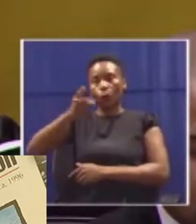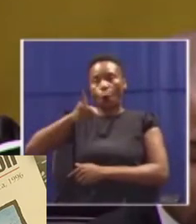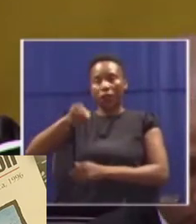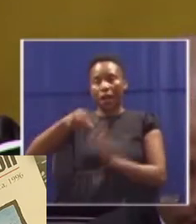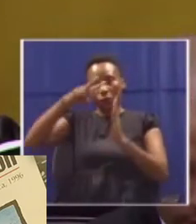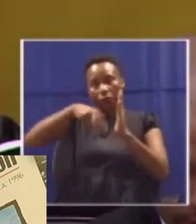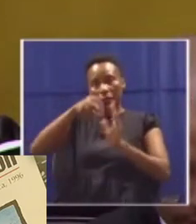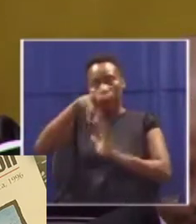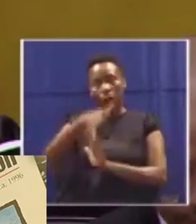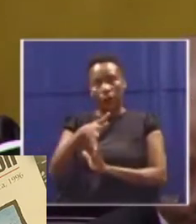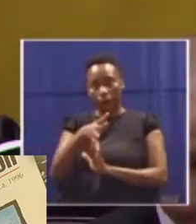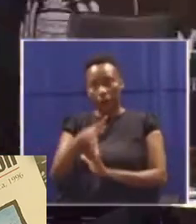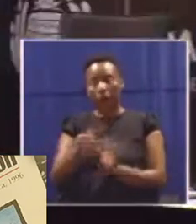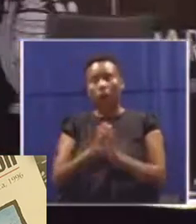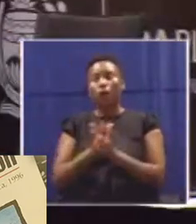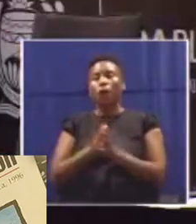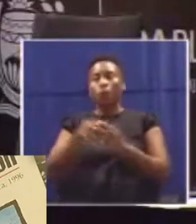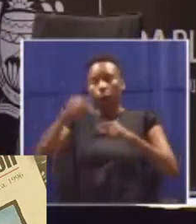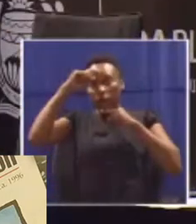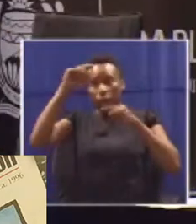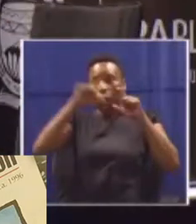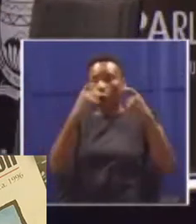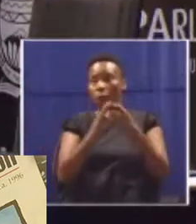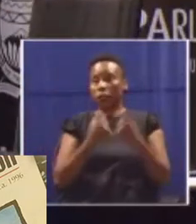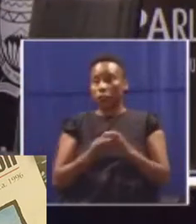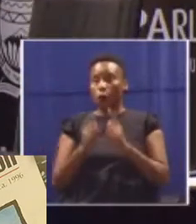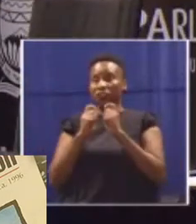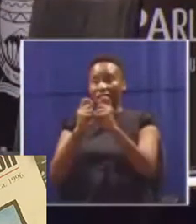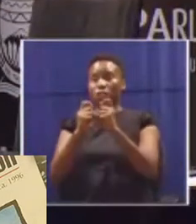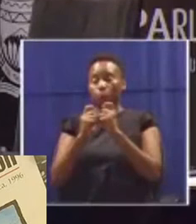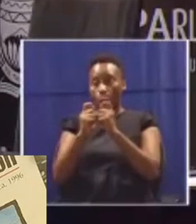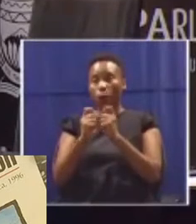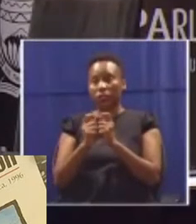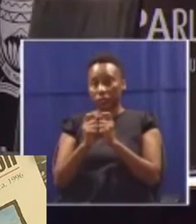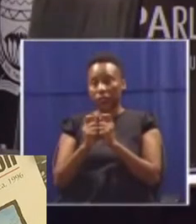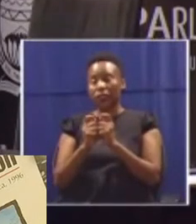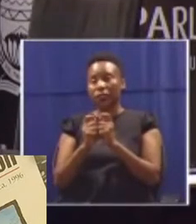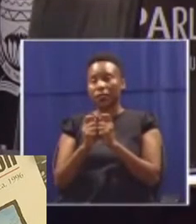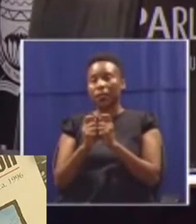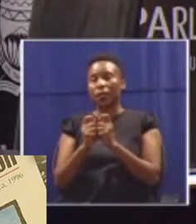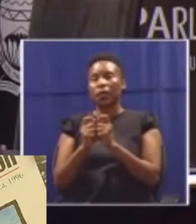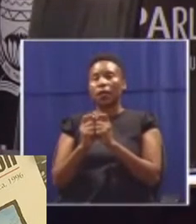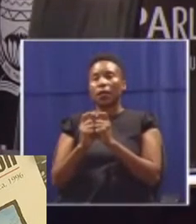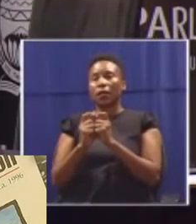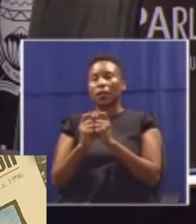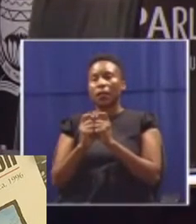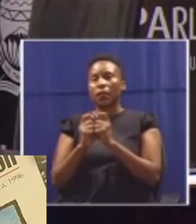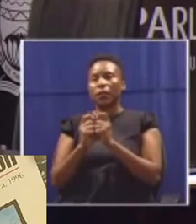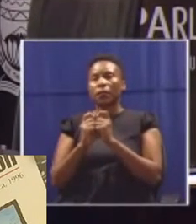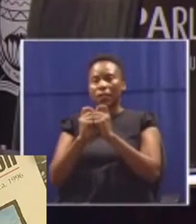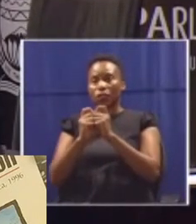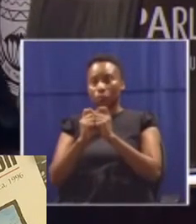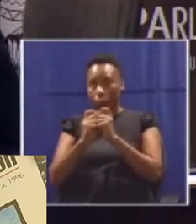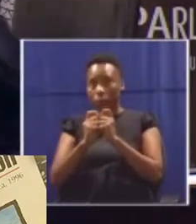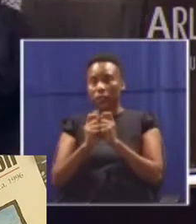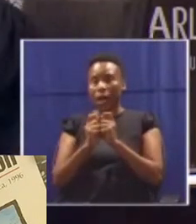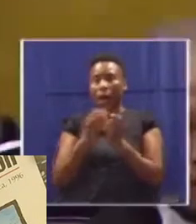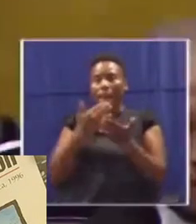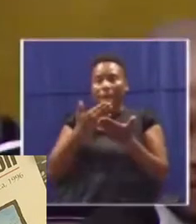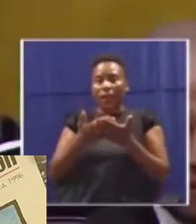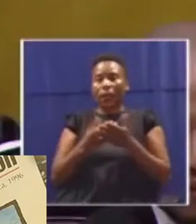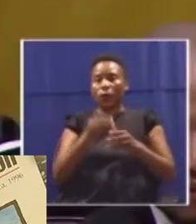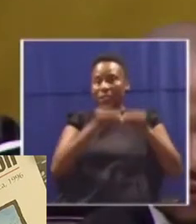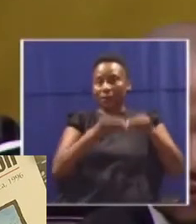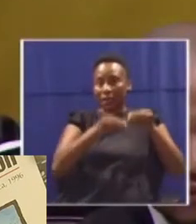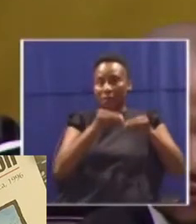Consideration of report of Portfolio Committee on Transport Appeal Tribunal Amendment Bill. I